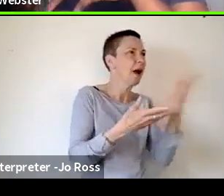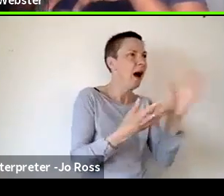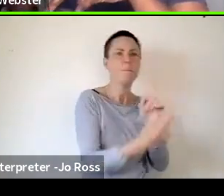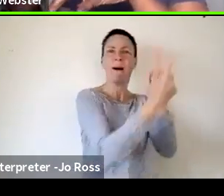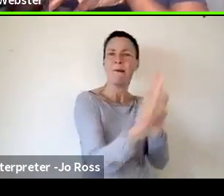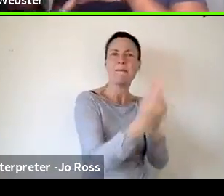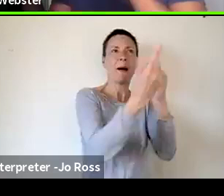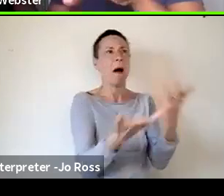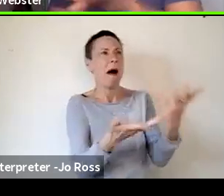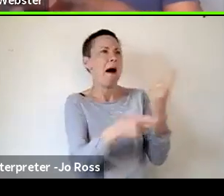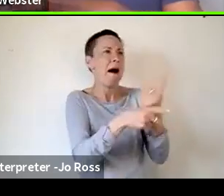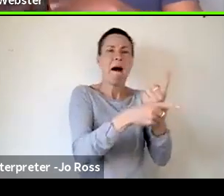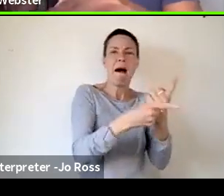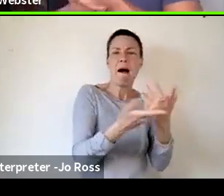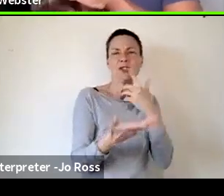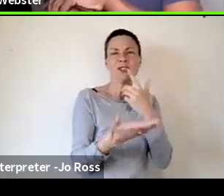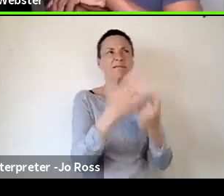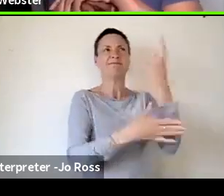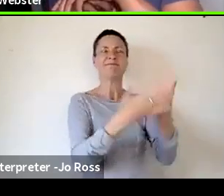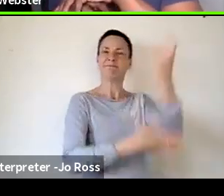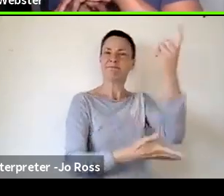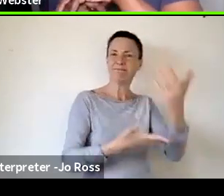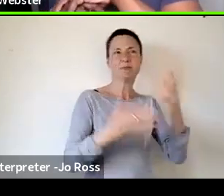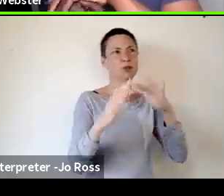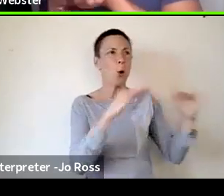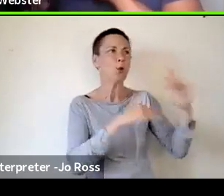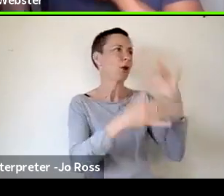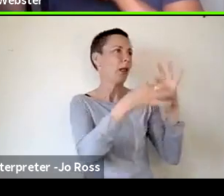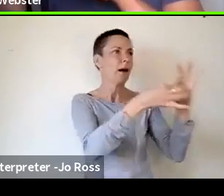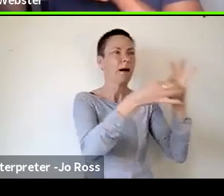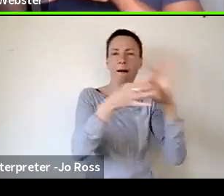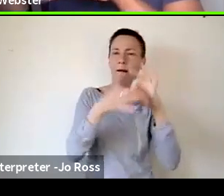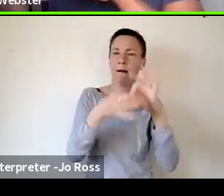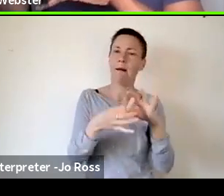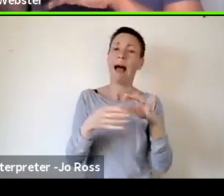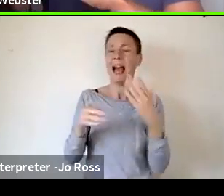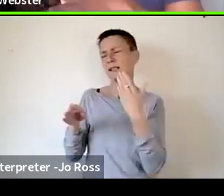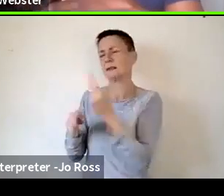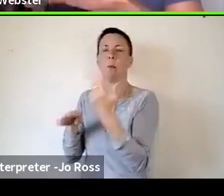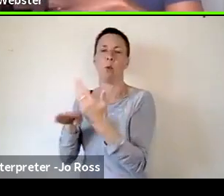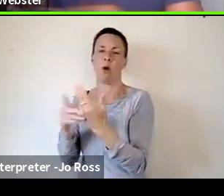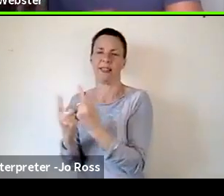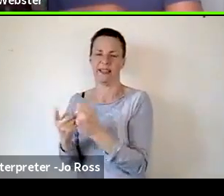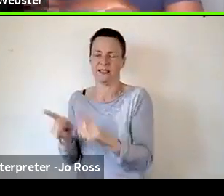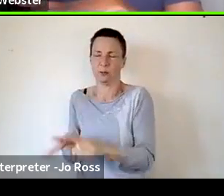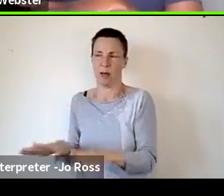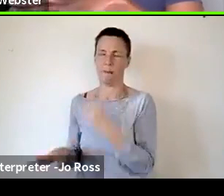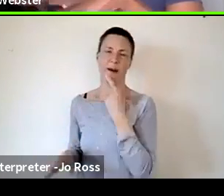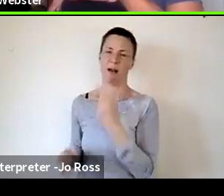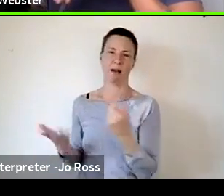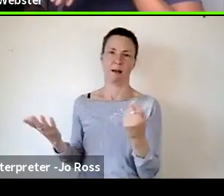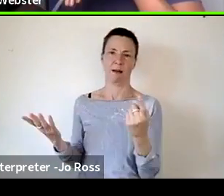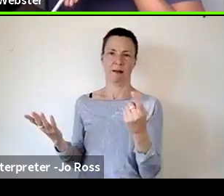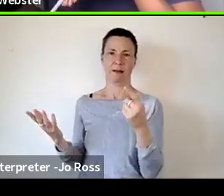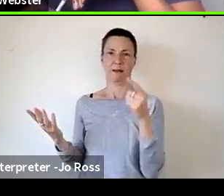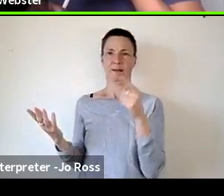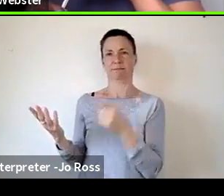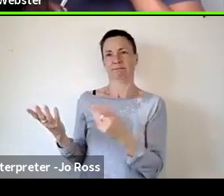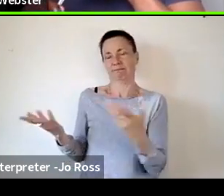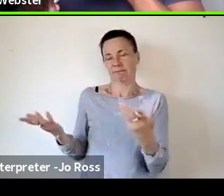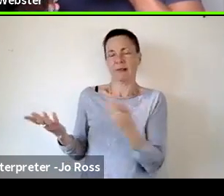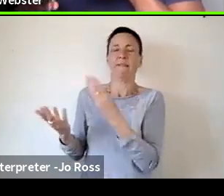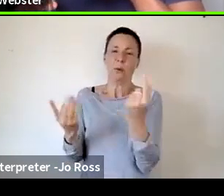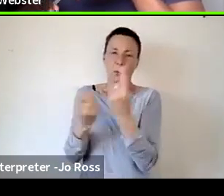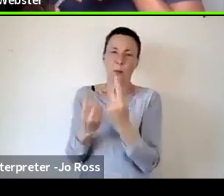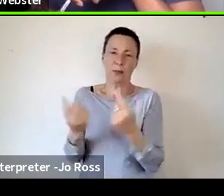conversations with people and the, you know, the socializing and stuff like that, and also work things as well, like the work things which drops by not being near each other. I